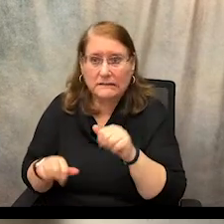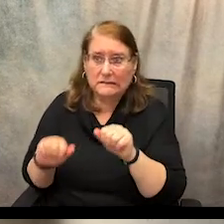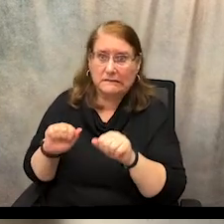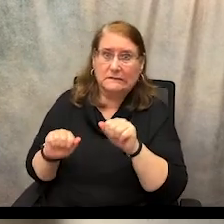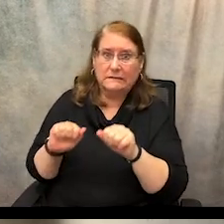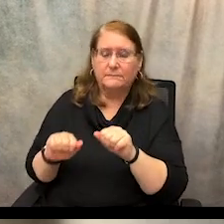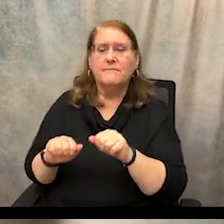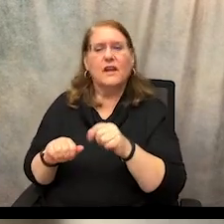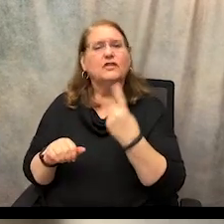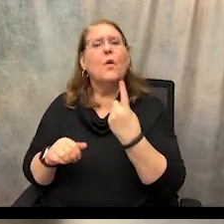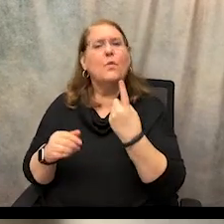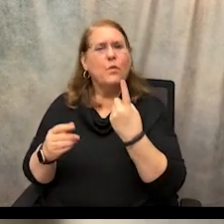thing that happened is even though they had lived through a really traumatic and in times horrific experience, they didn't want to talk about it in